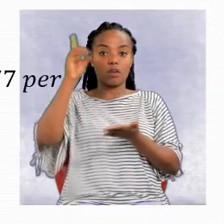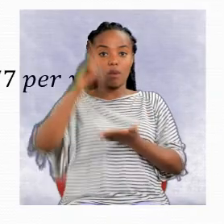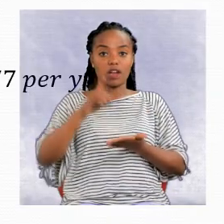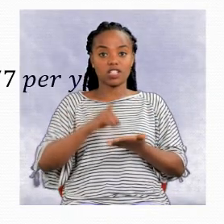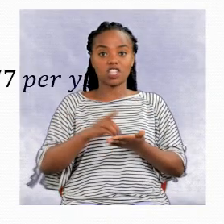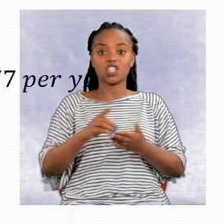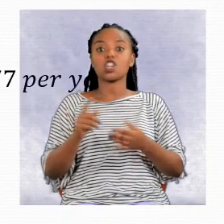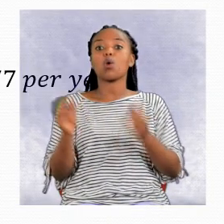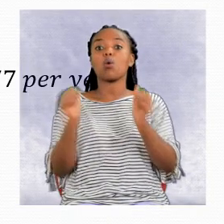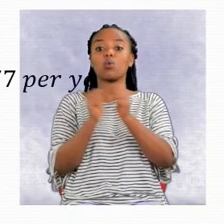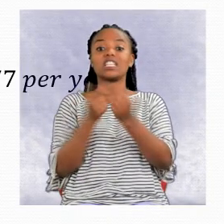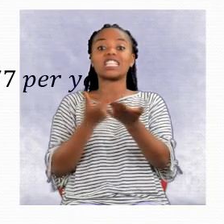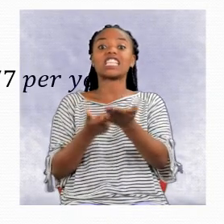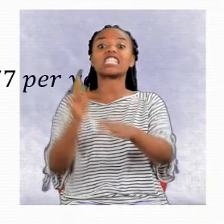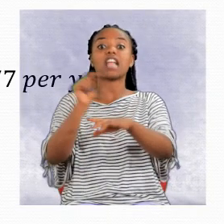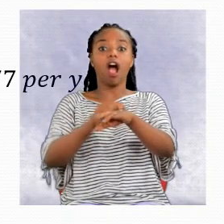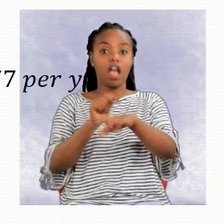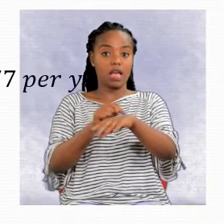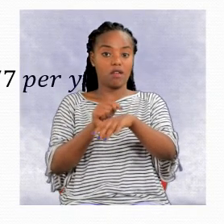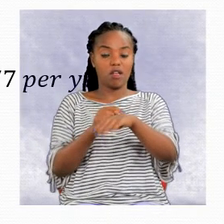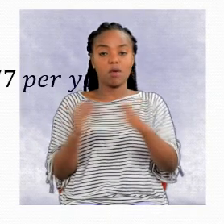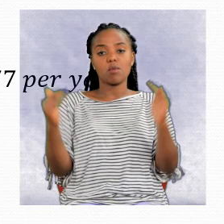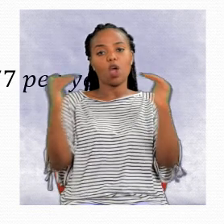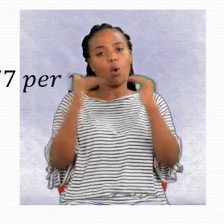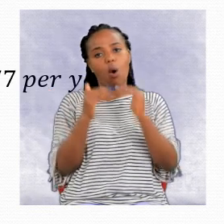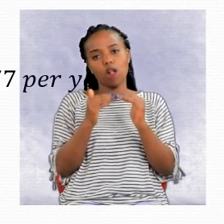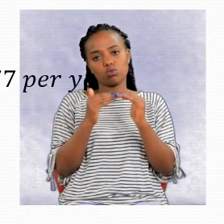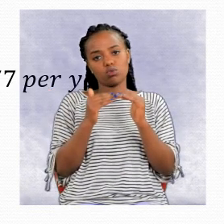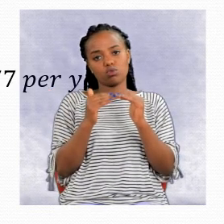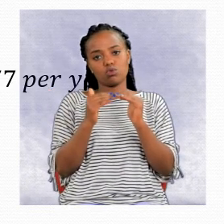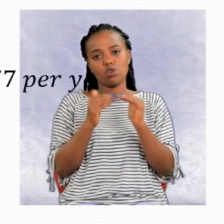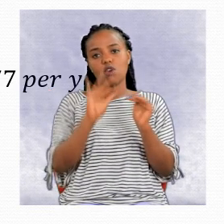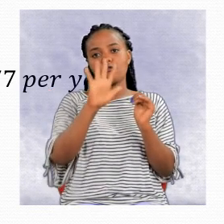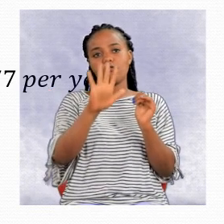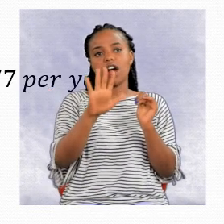time interval will be equal to, it is